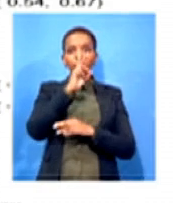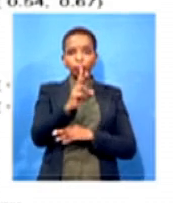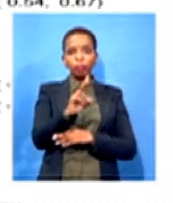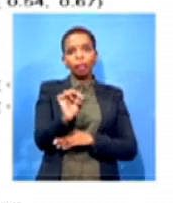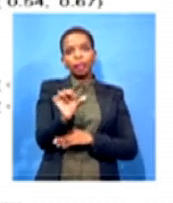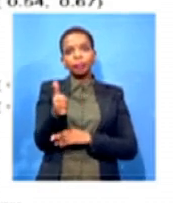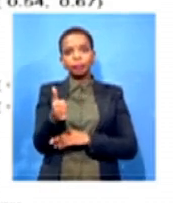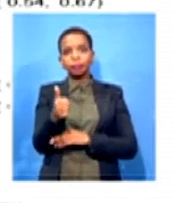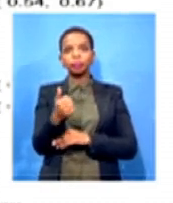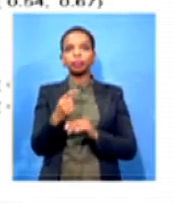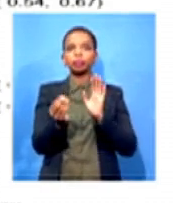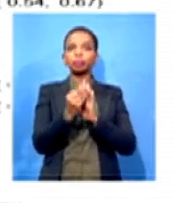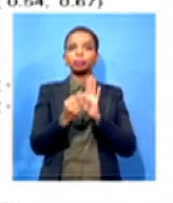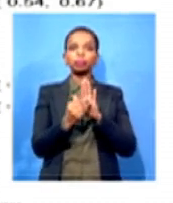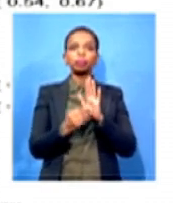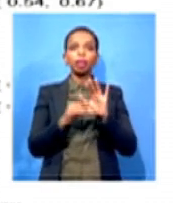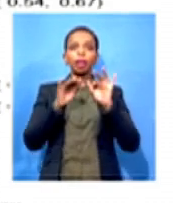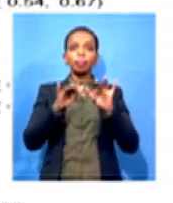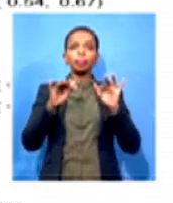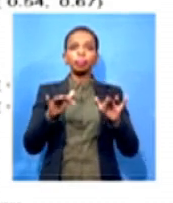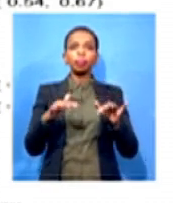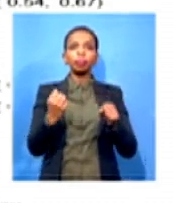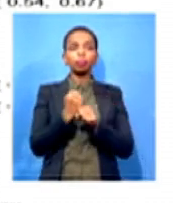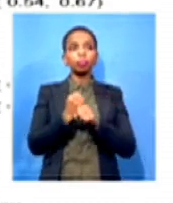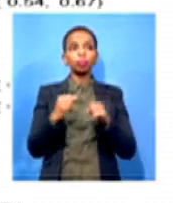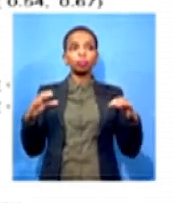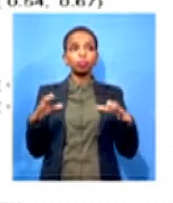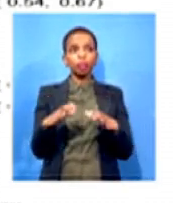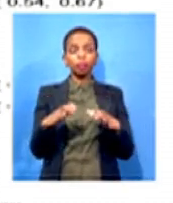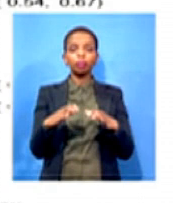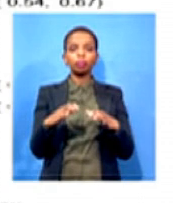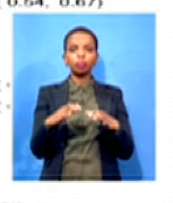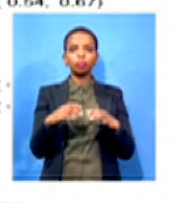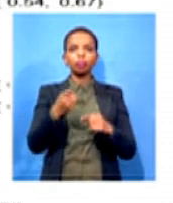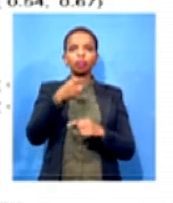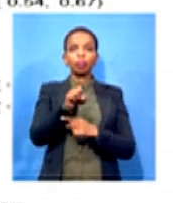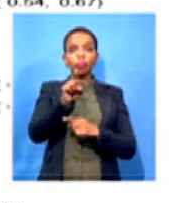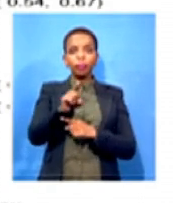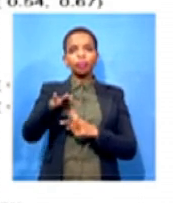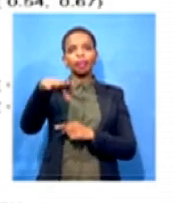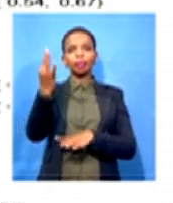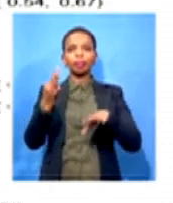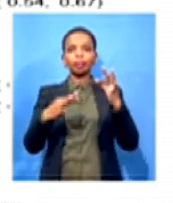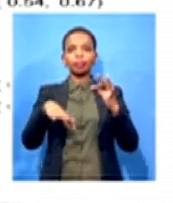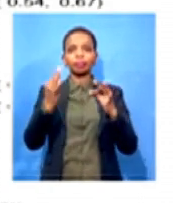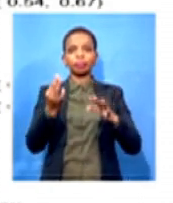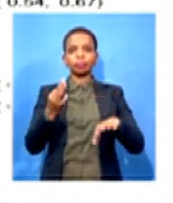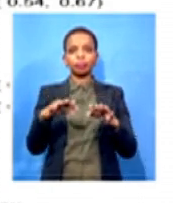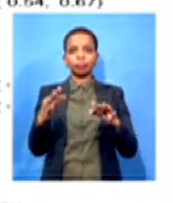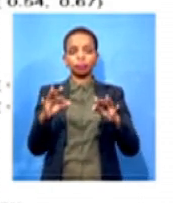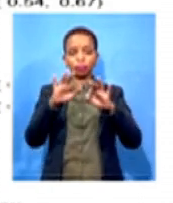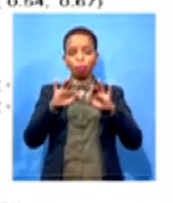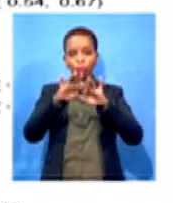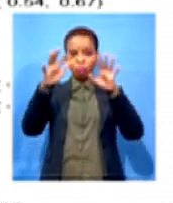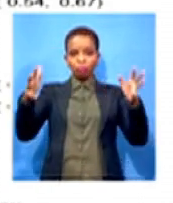all together, what is called meta-analysis. Overall, these studies, which are population surveys, did